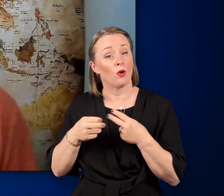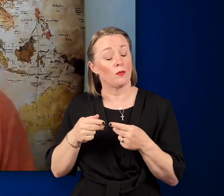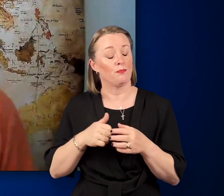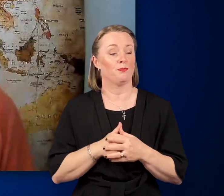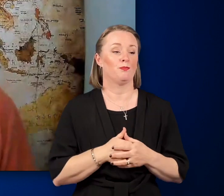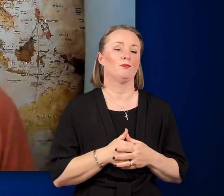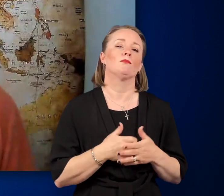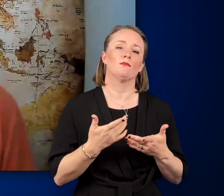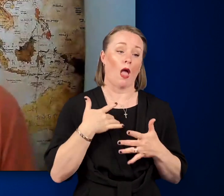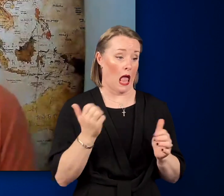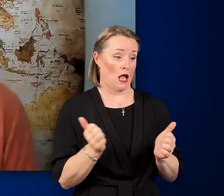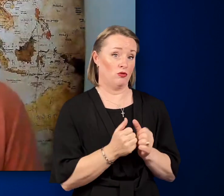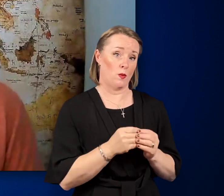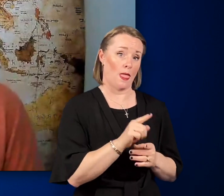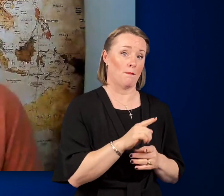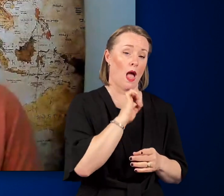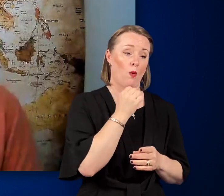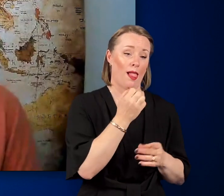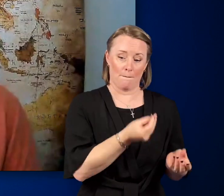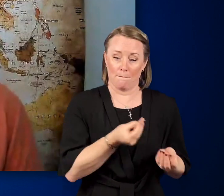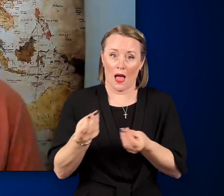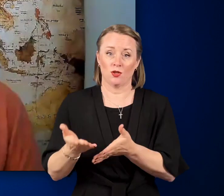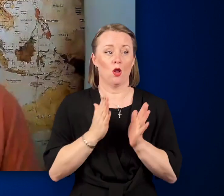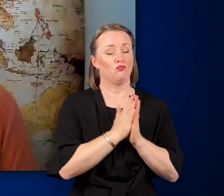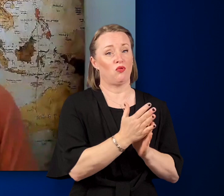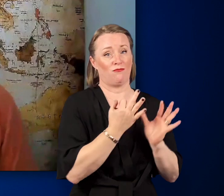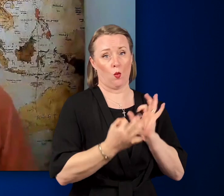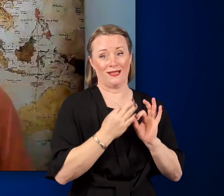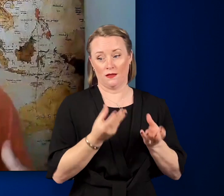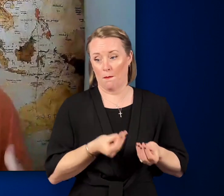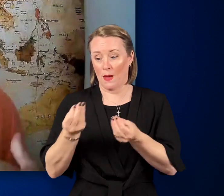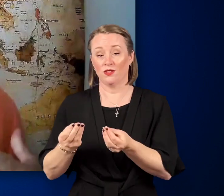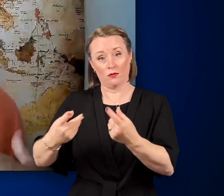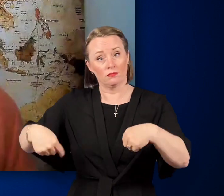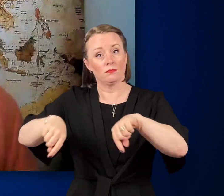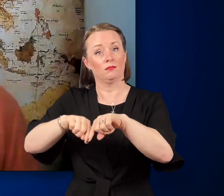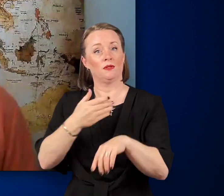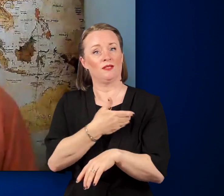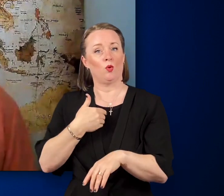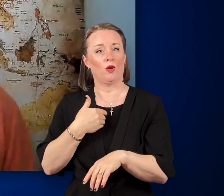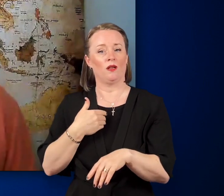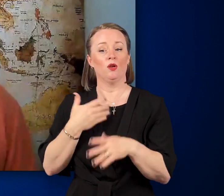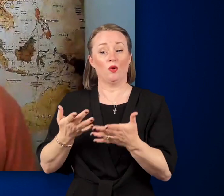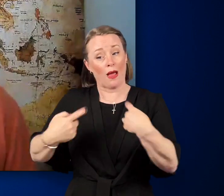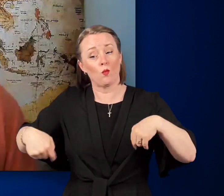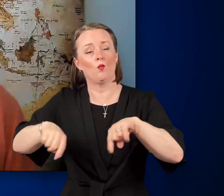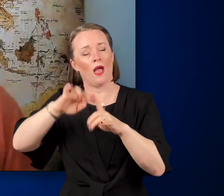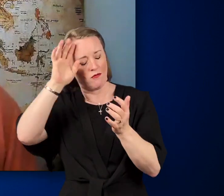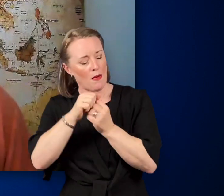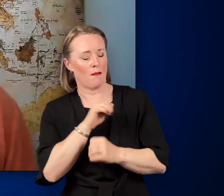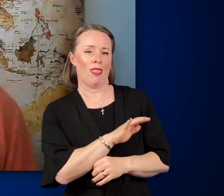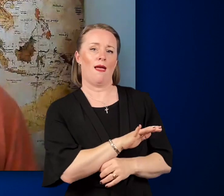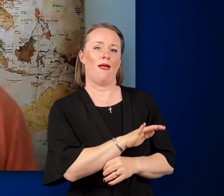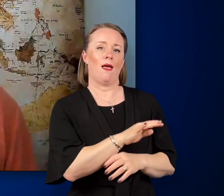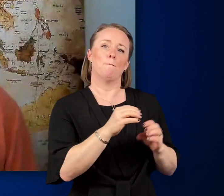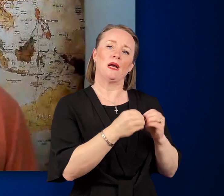bring prayer requests to the church this morning. And so let's remember our brothers and sisters in Christ, you know, in